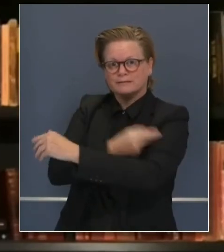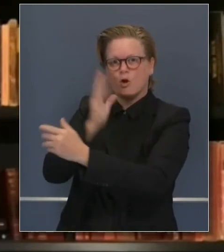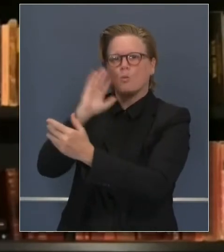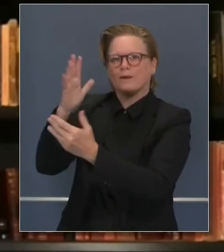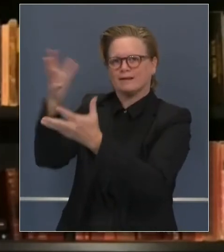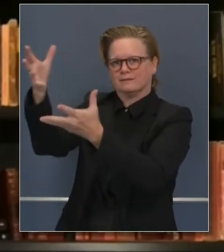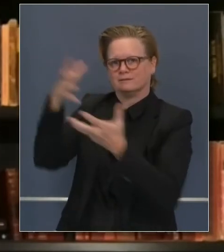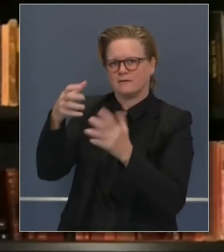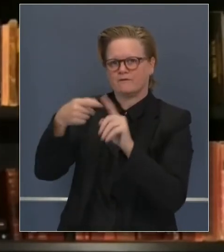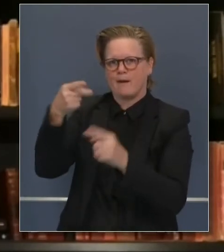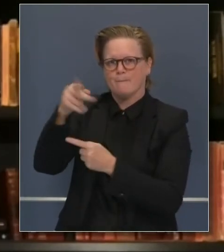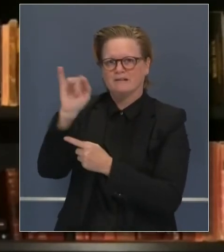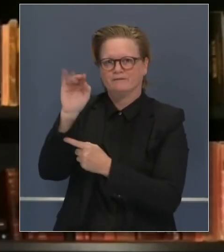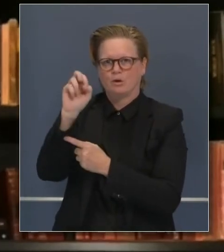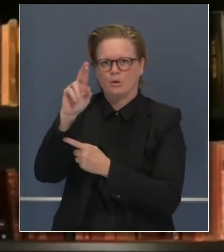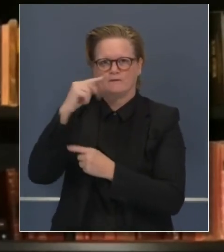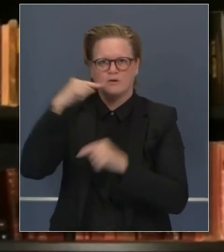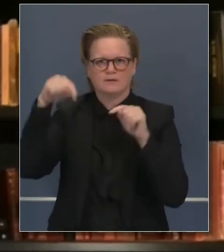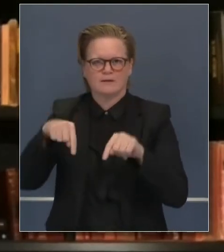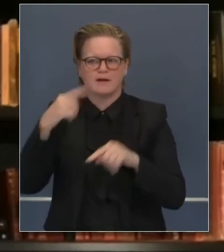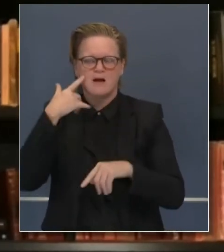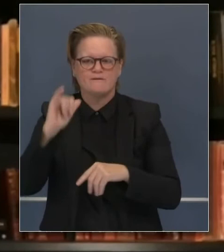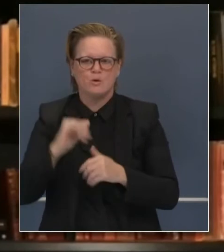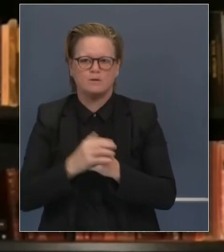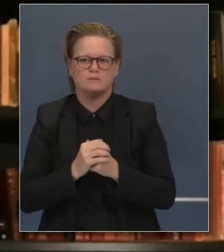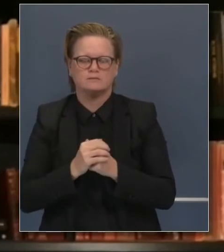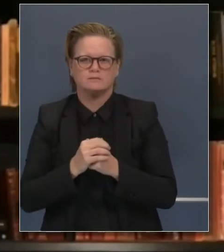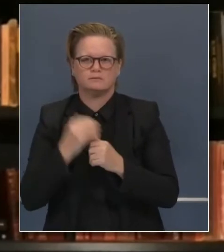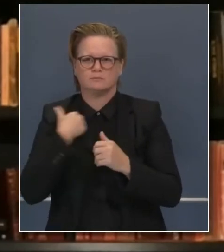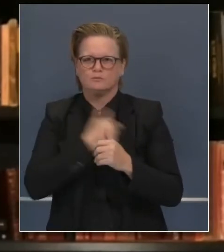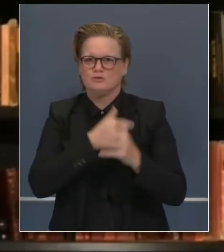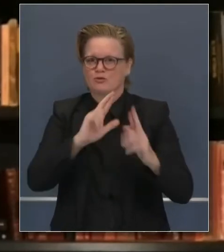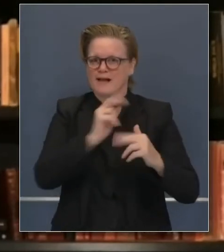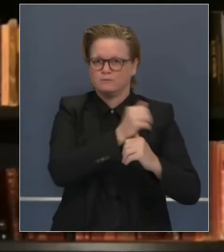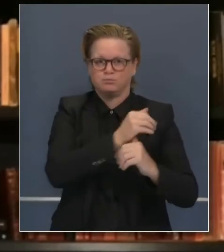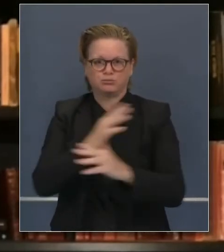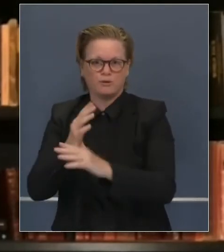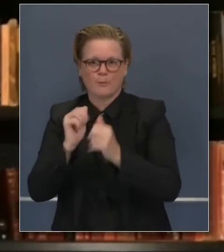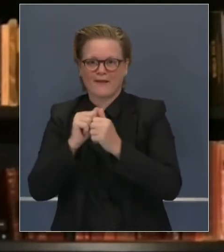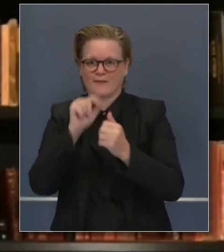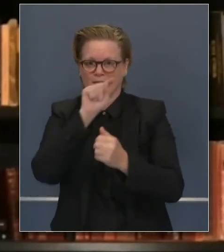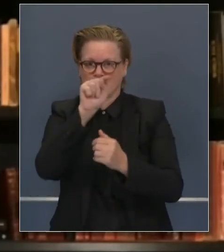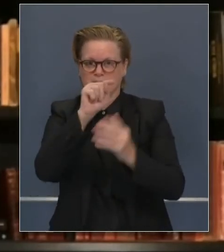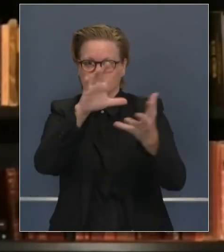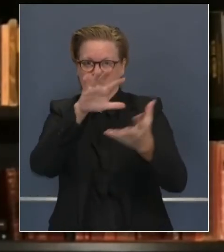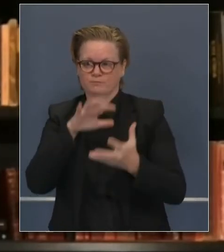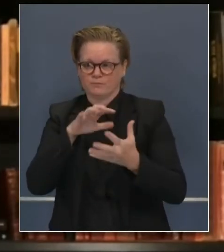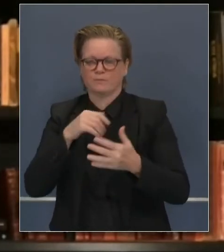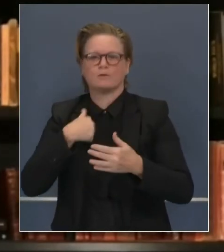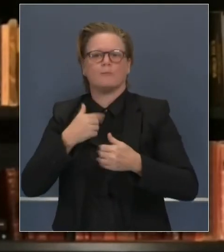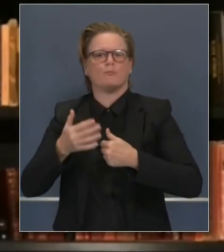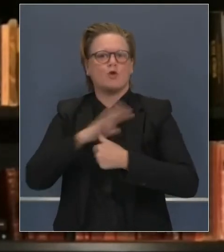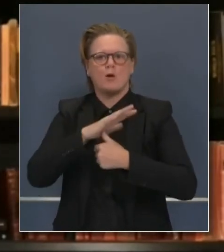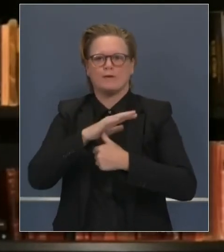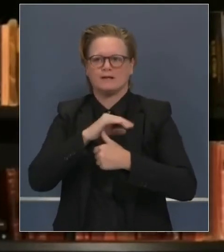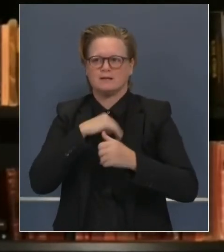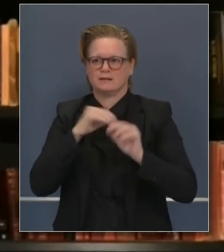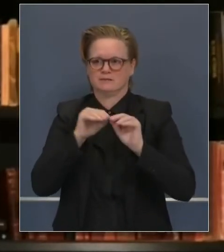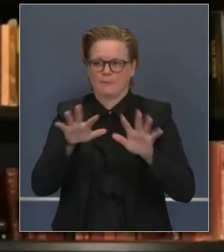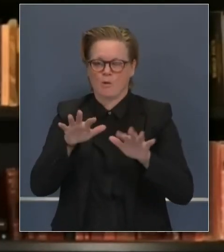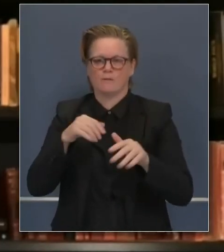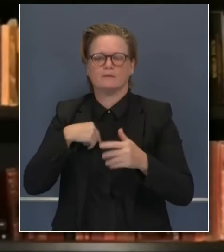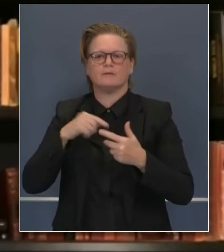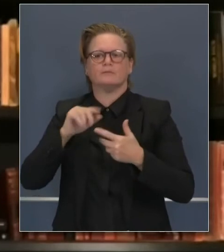and we are organizing these 3 tiers and are ordering on that basis directly with the